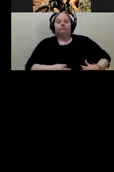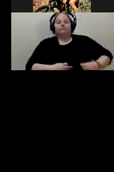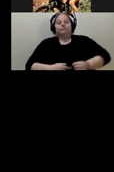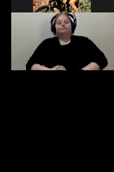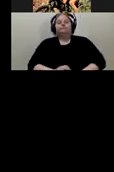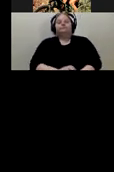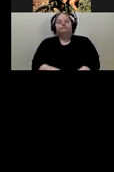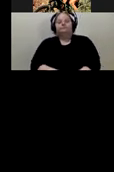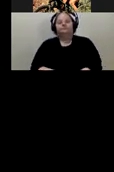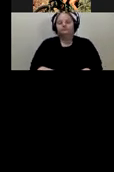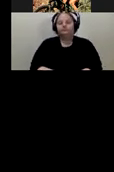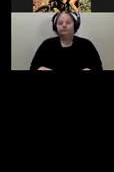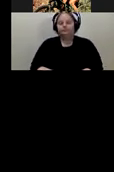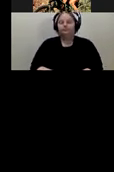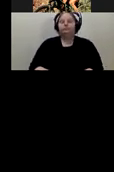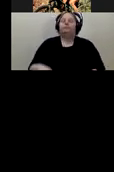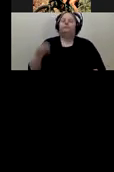So